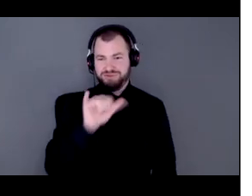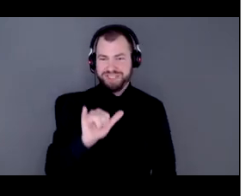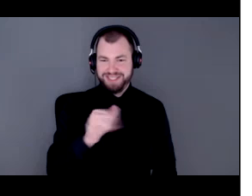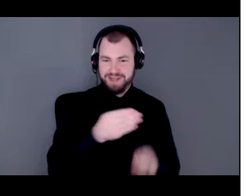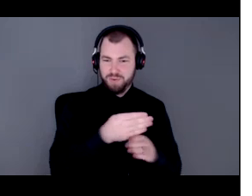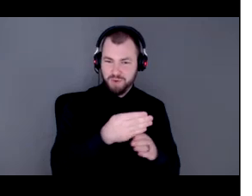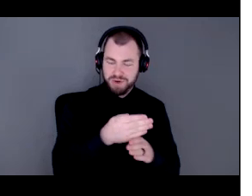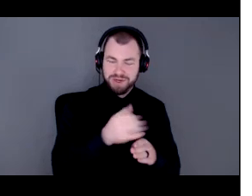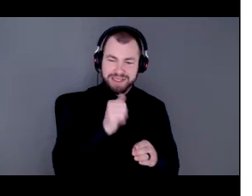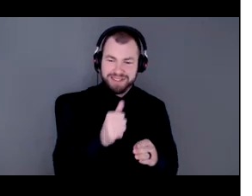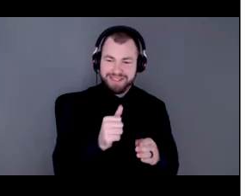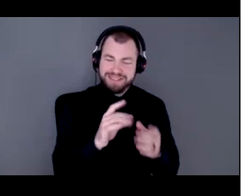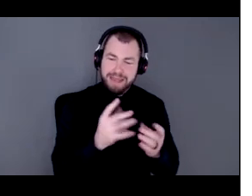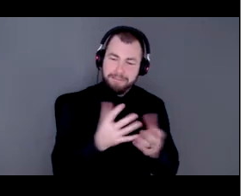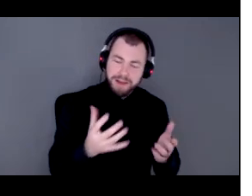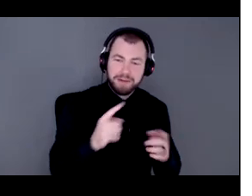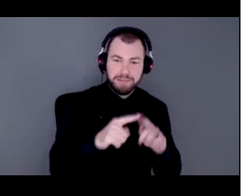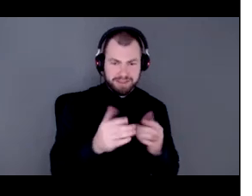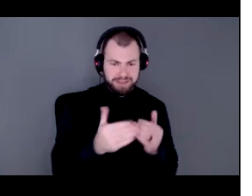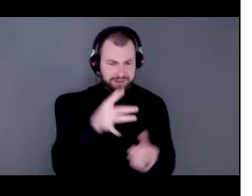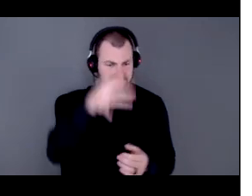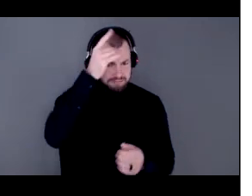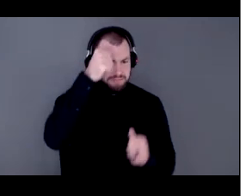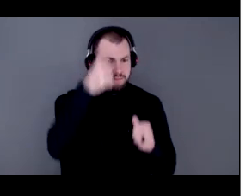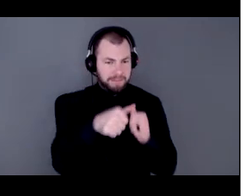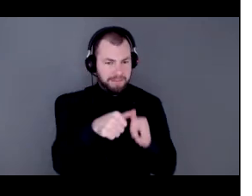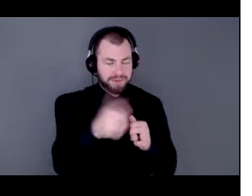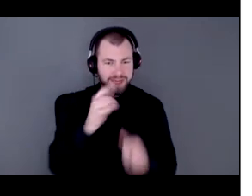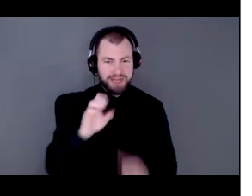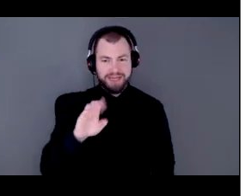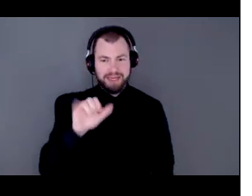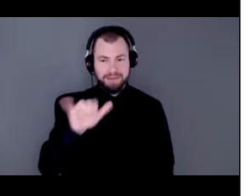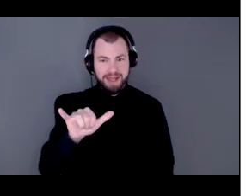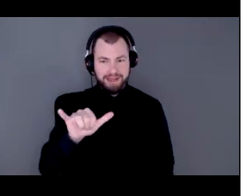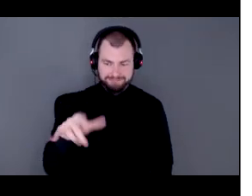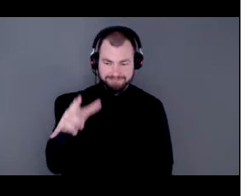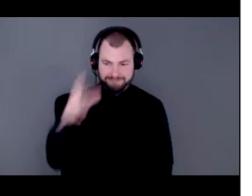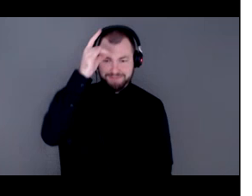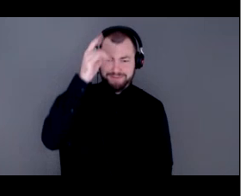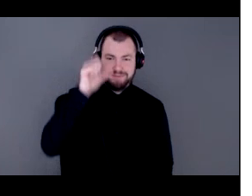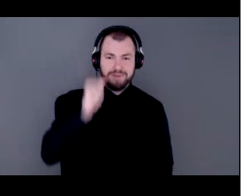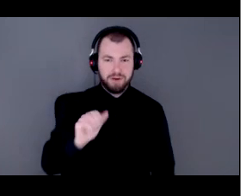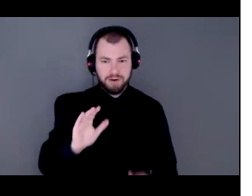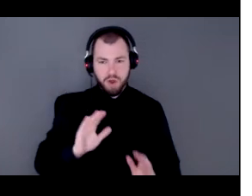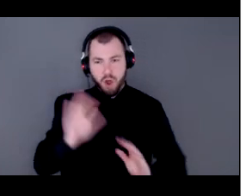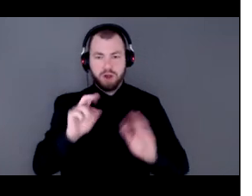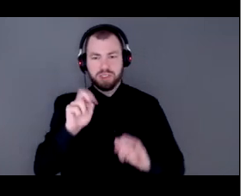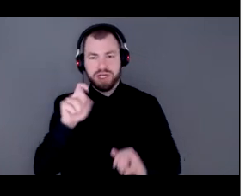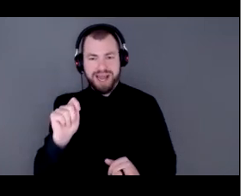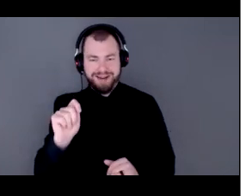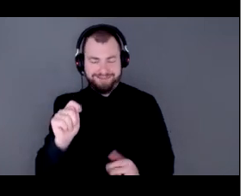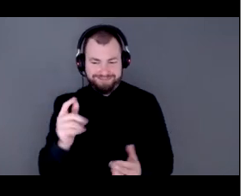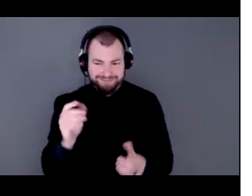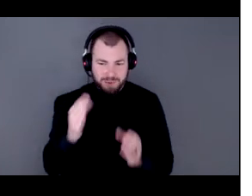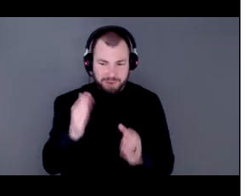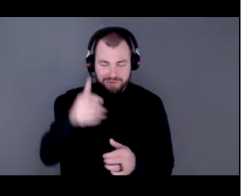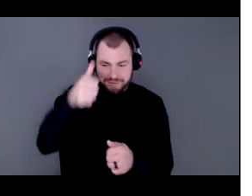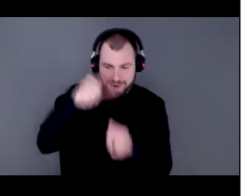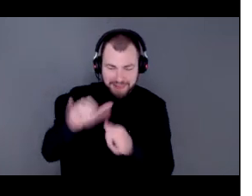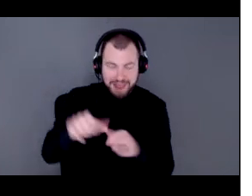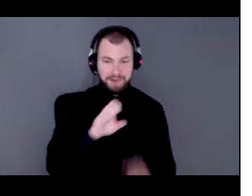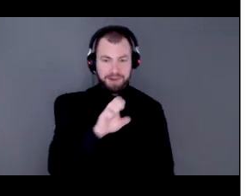but it's very easy to remember. It's why eBay's eBay and not, you know, Auctionware. You know, no one remembered Auctionware, everybody remembered